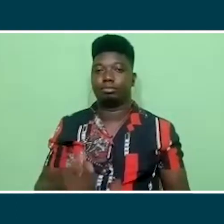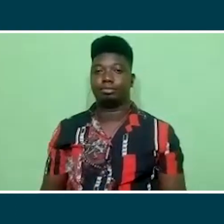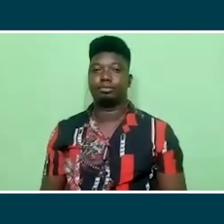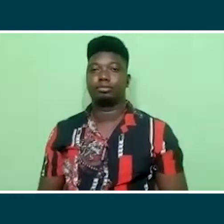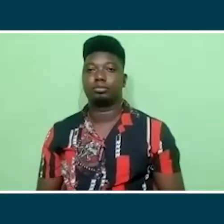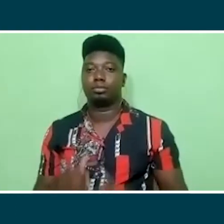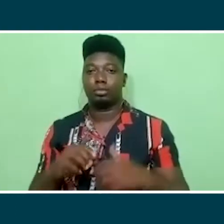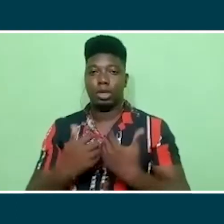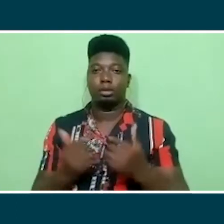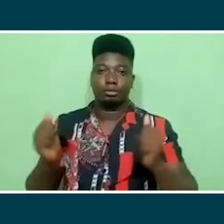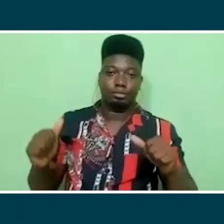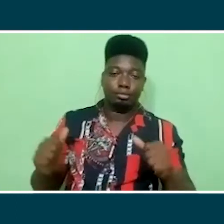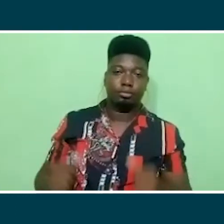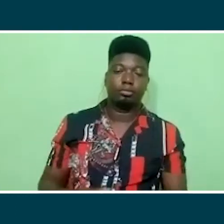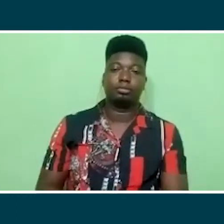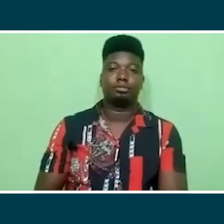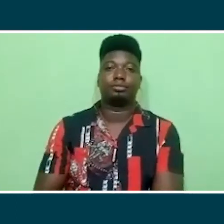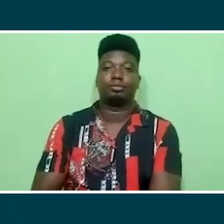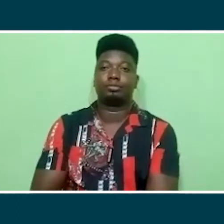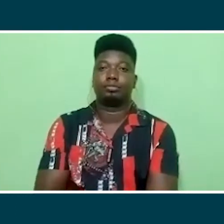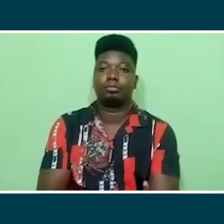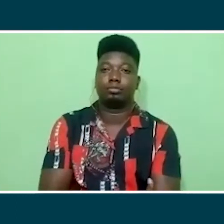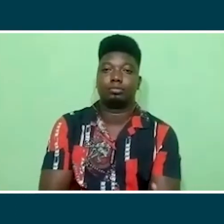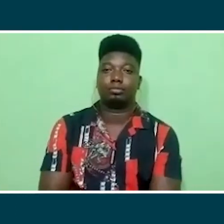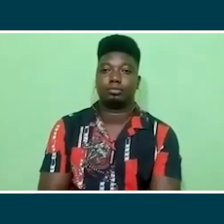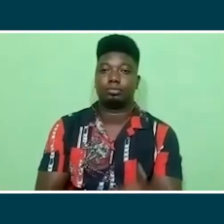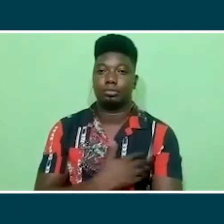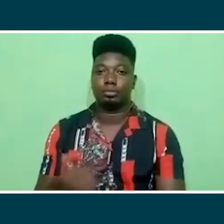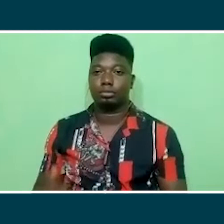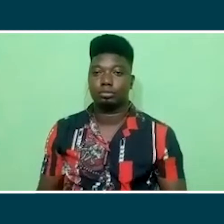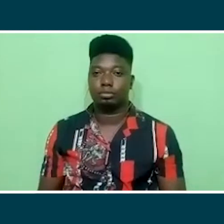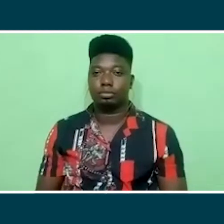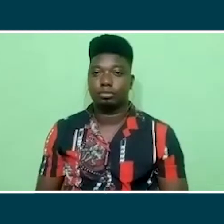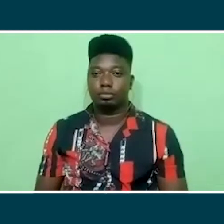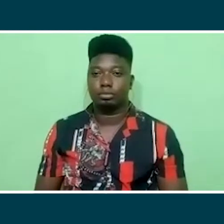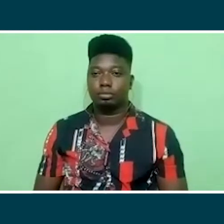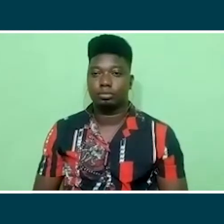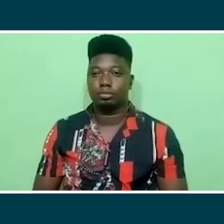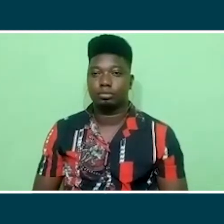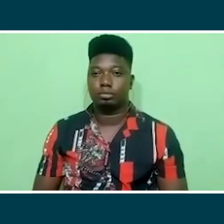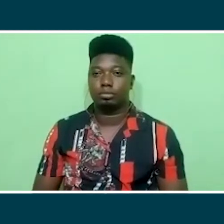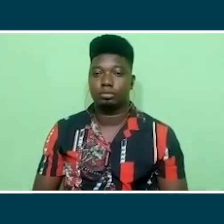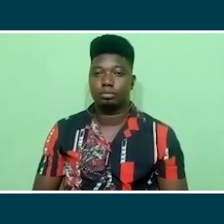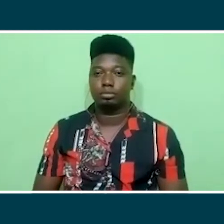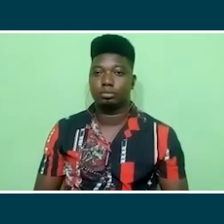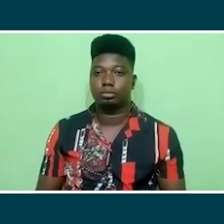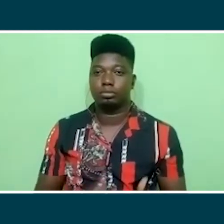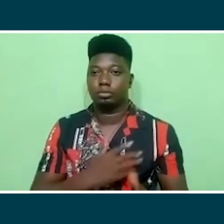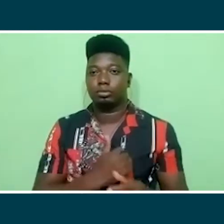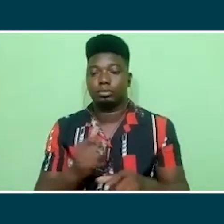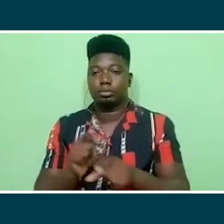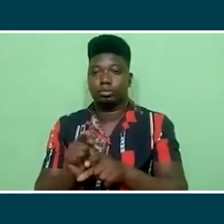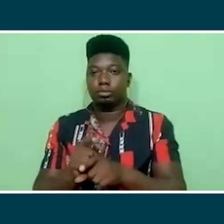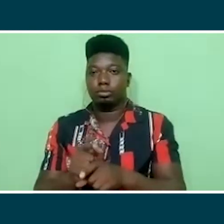And that's why I love the title of this thing, Unlearning. I like words like dismantle. I know we're changing